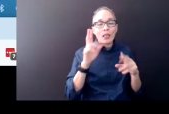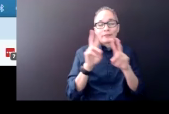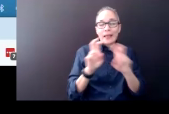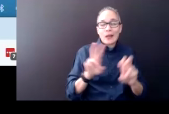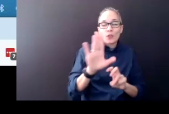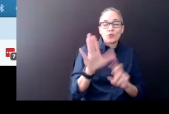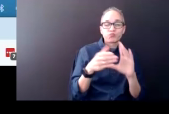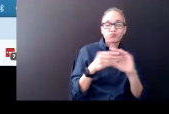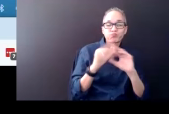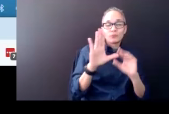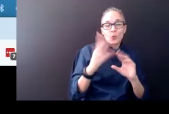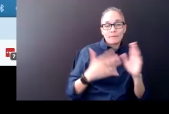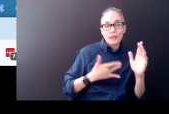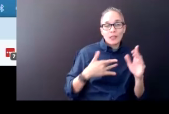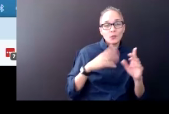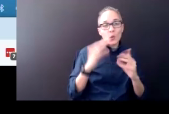analysis of that.